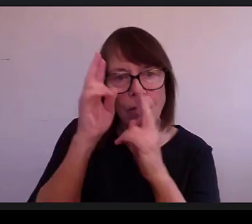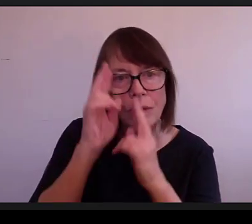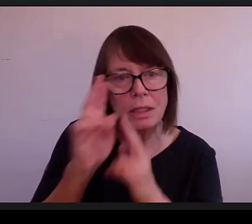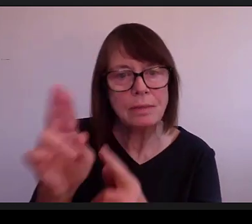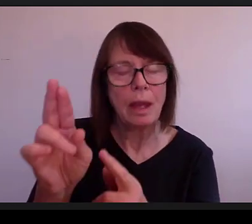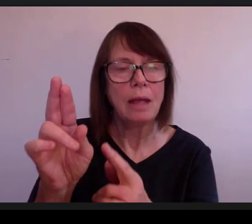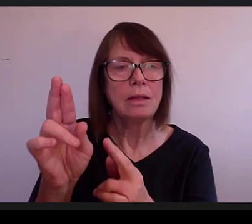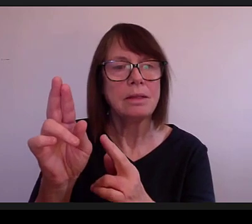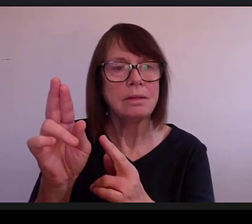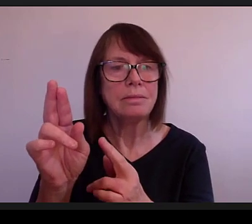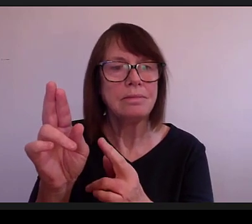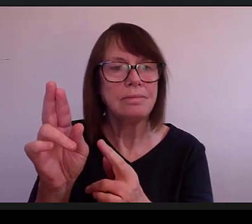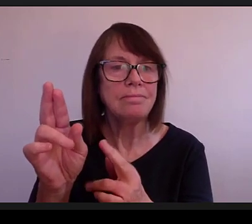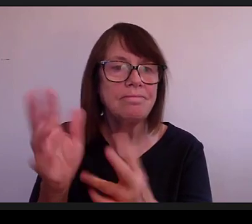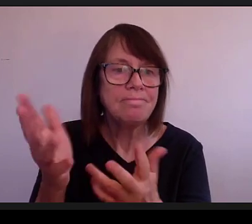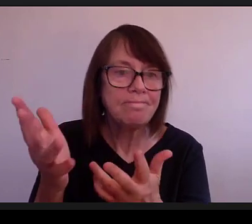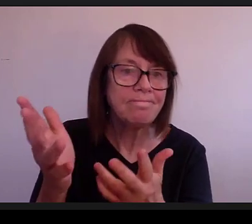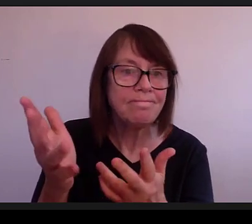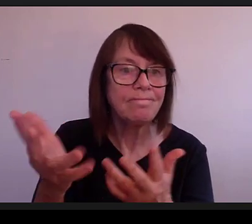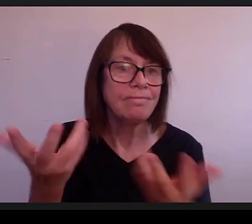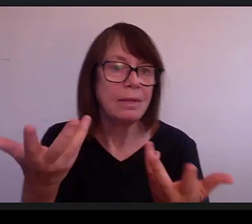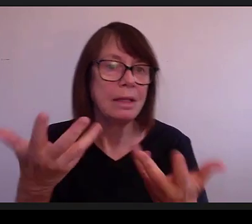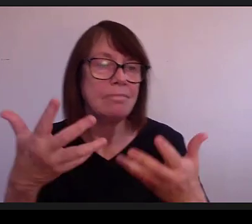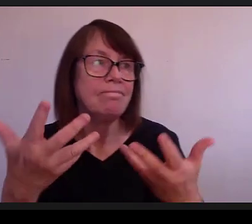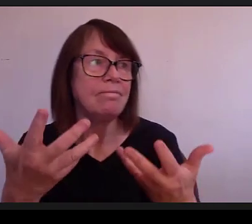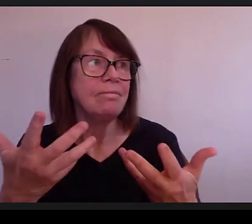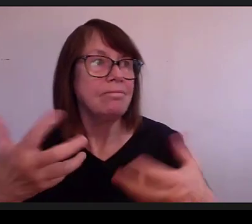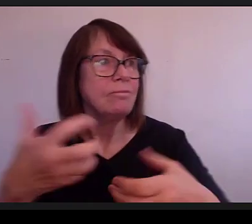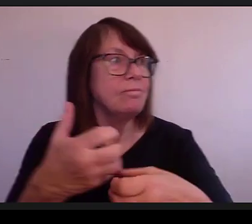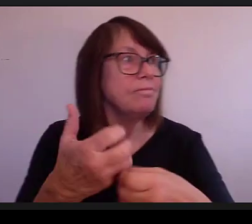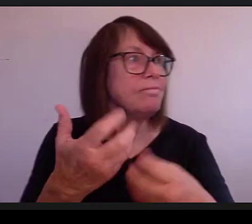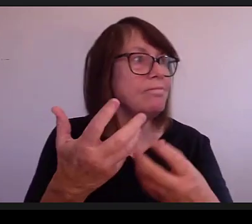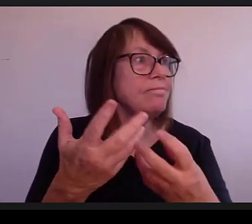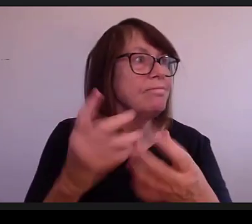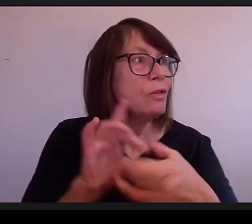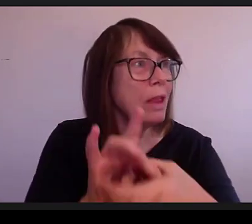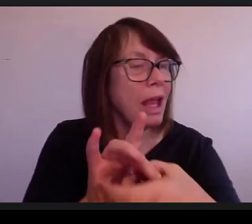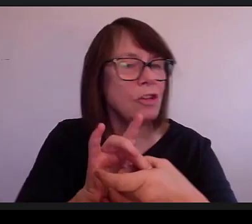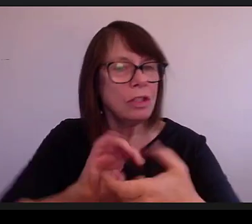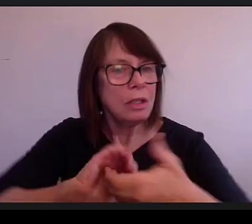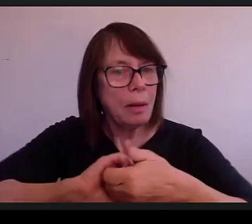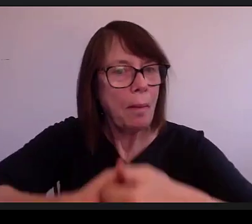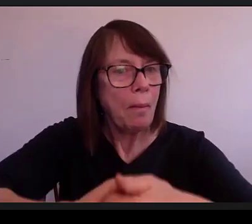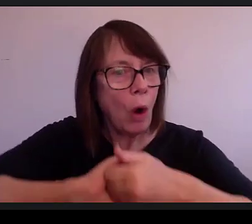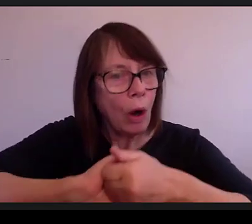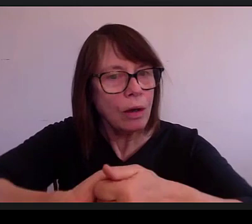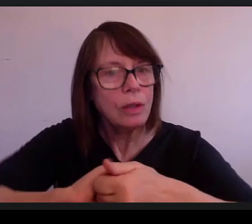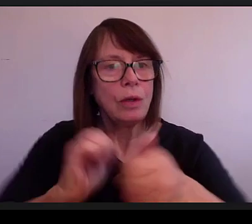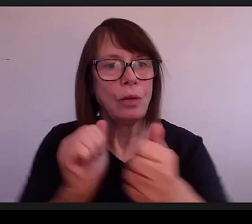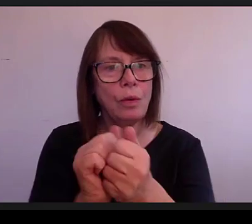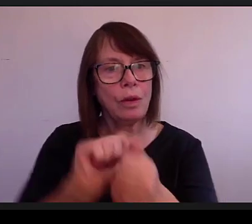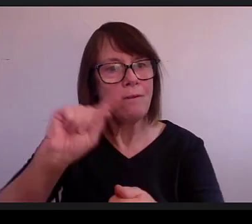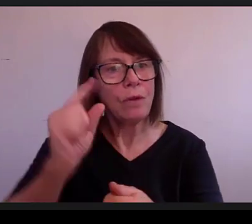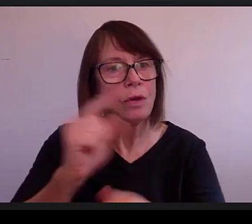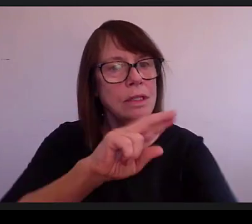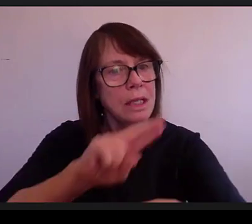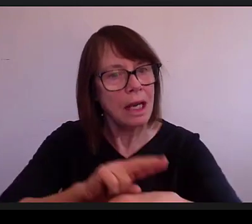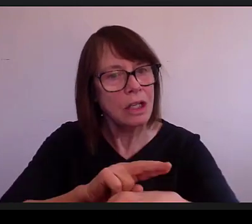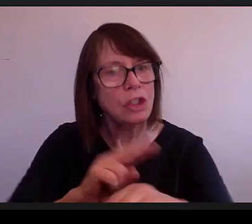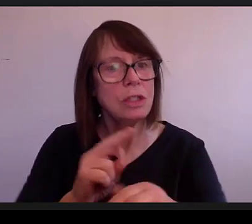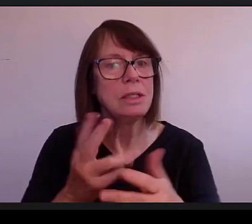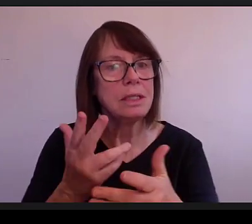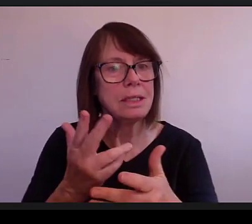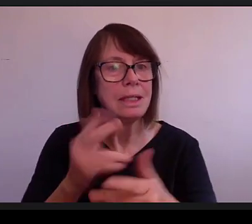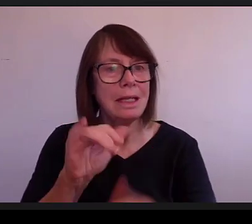support reconciliation efforts and to develop meaningful relationships and partnerships with First Nations, Inuit,